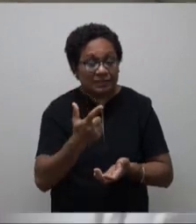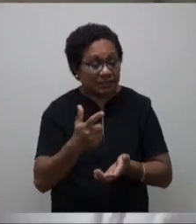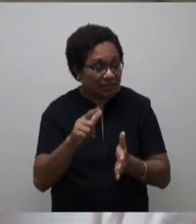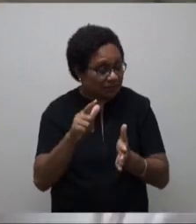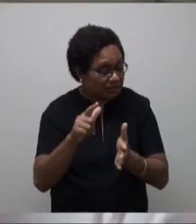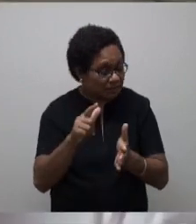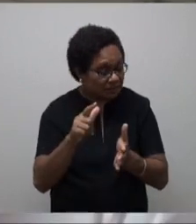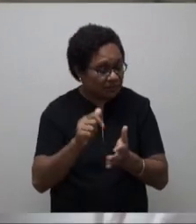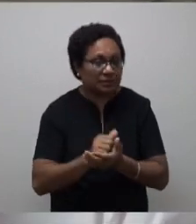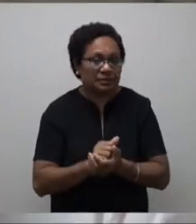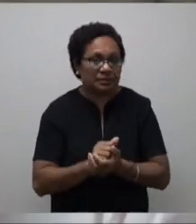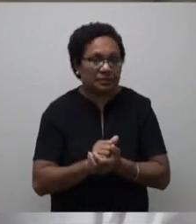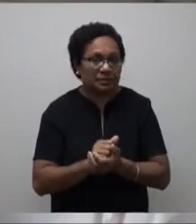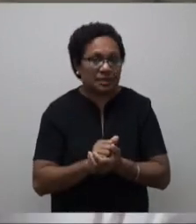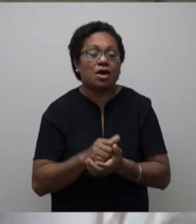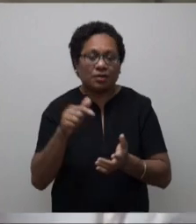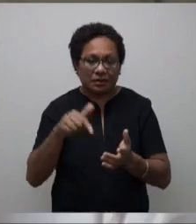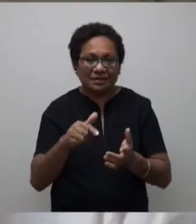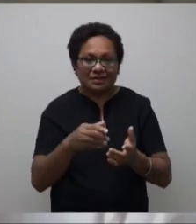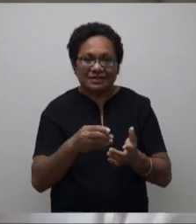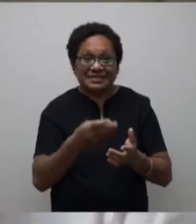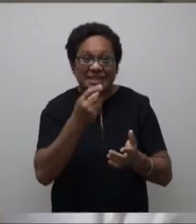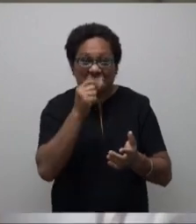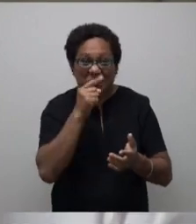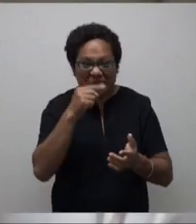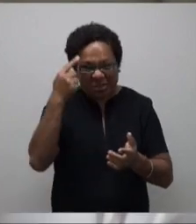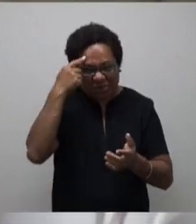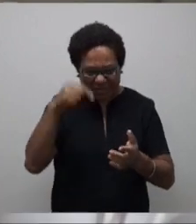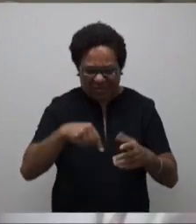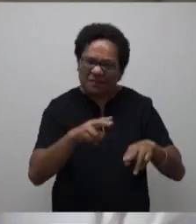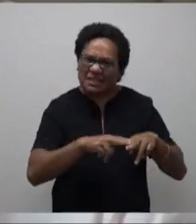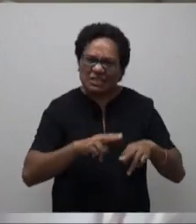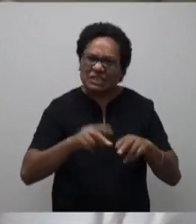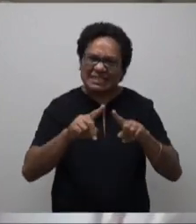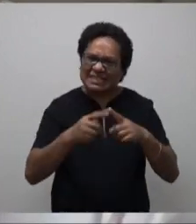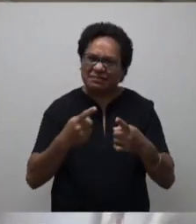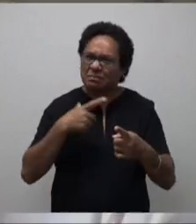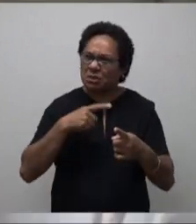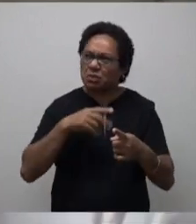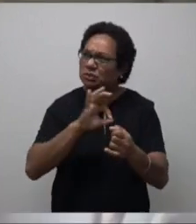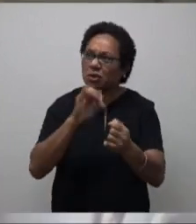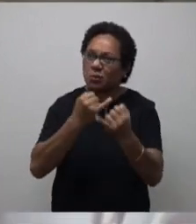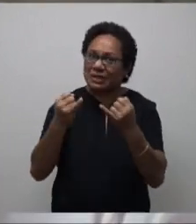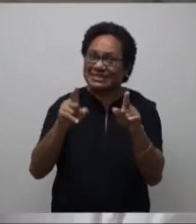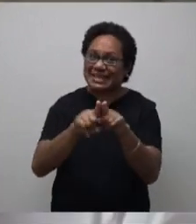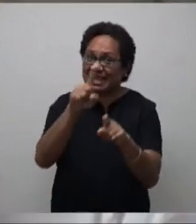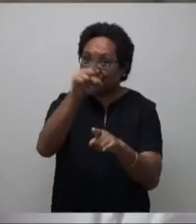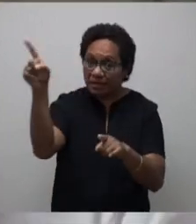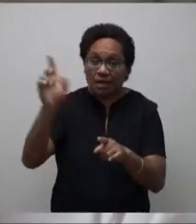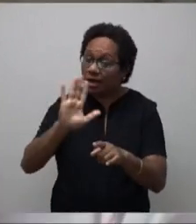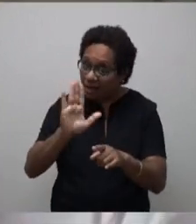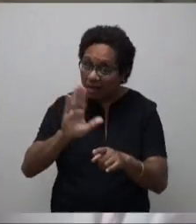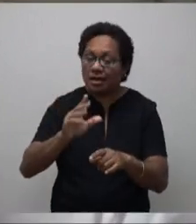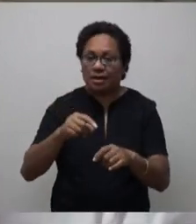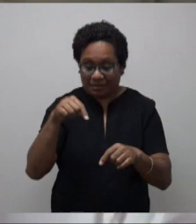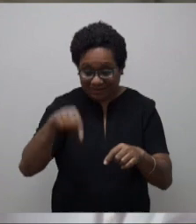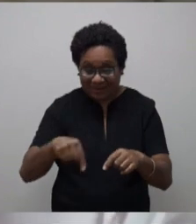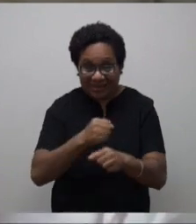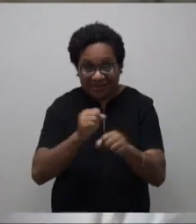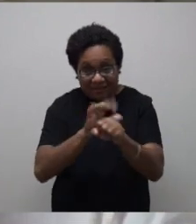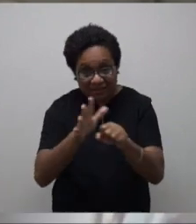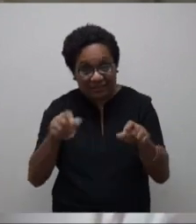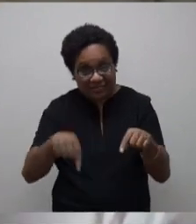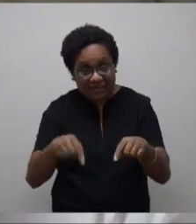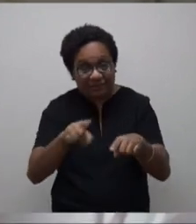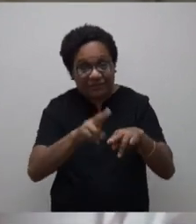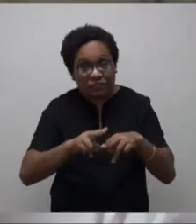This is the same variant that has inflicted mass death upon many other nations. It can kill. Do not